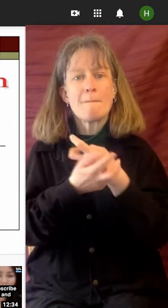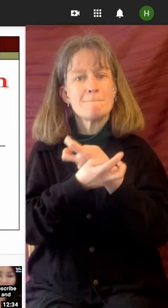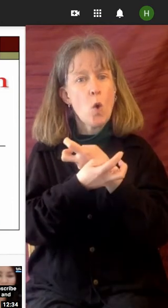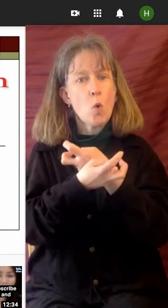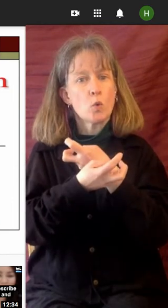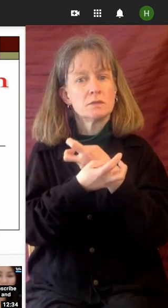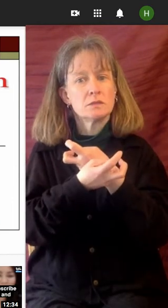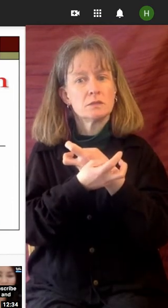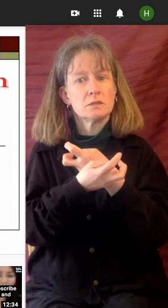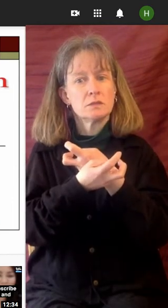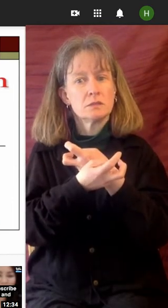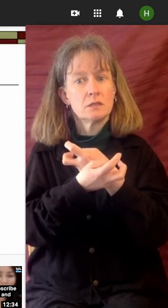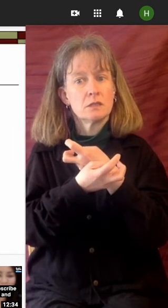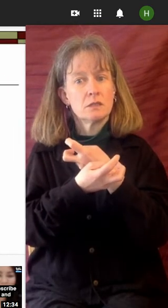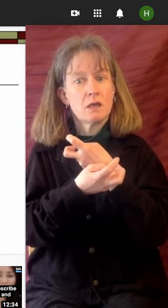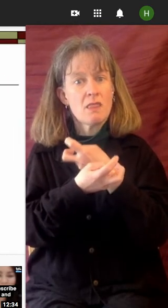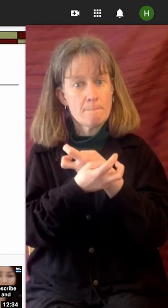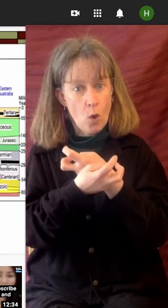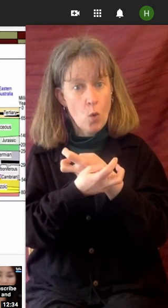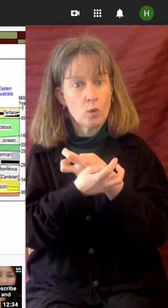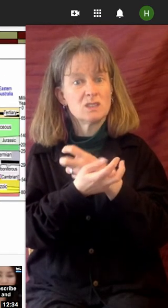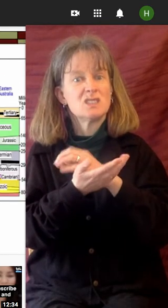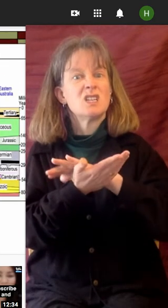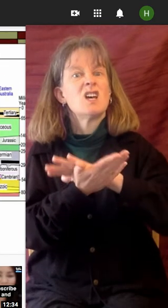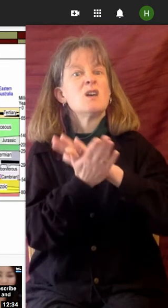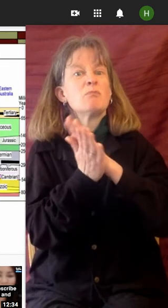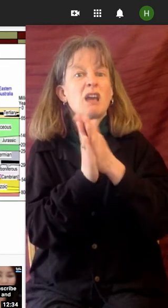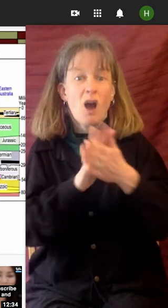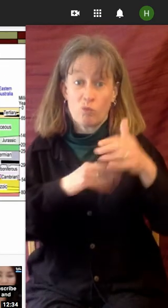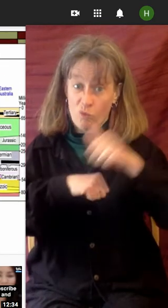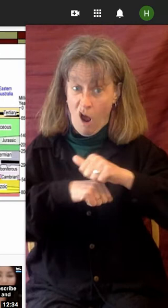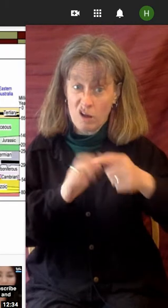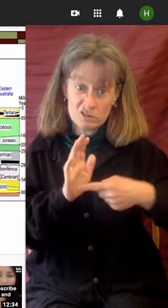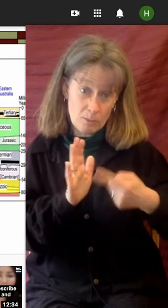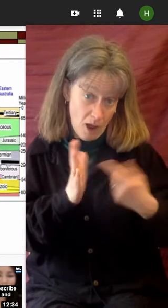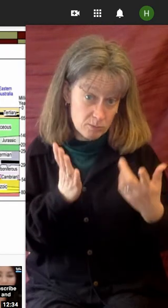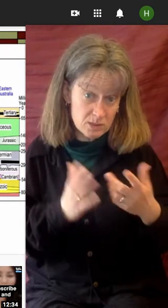have actually turned into a rock.